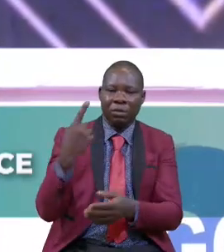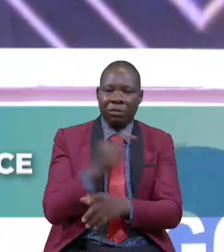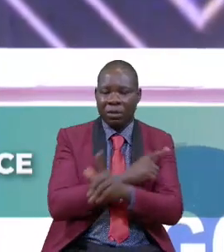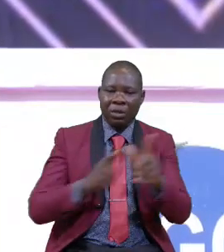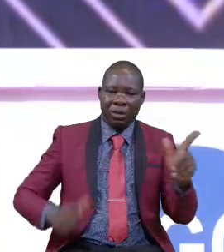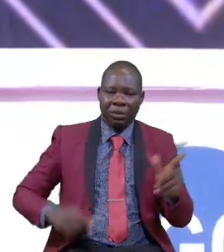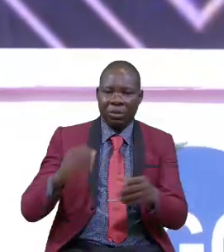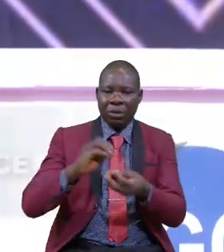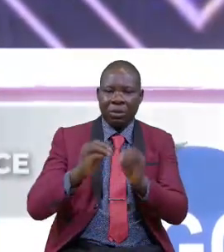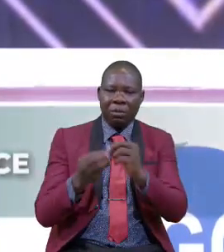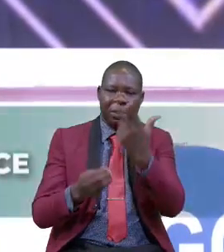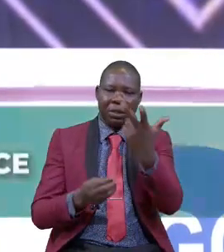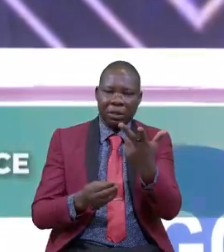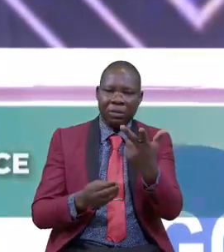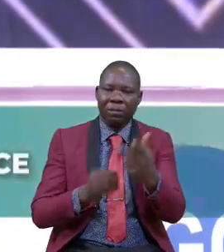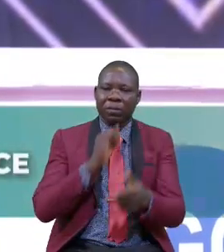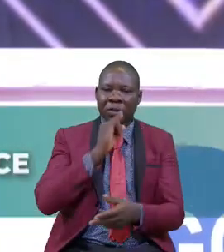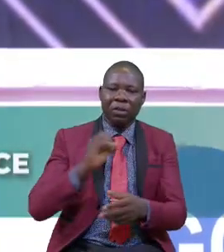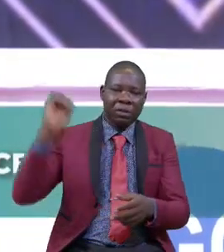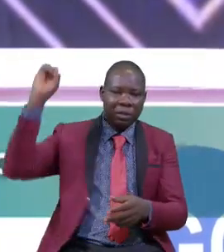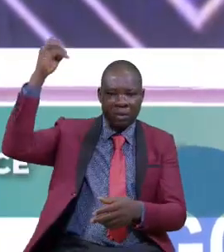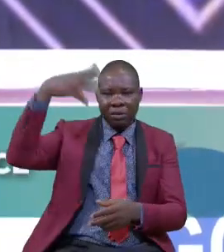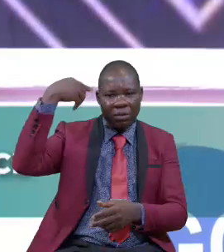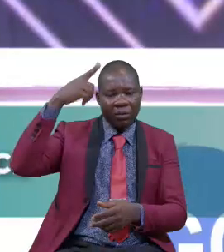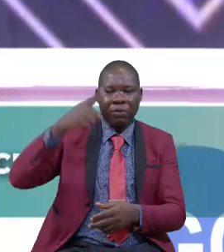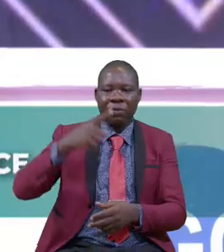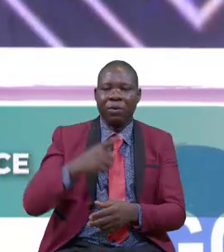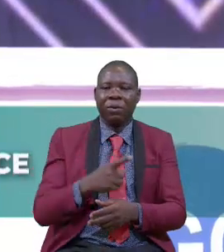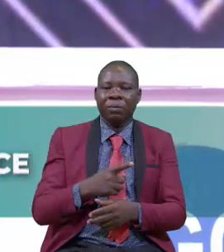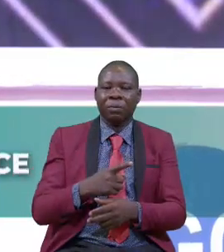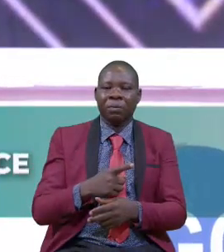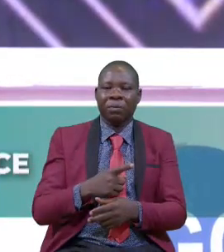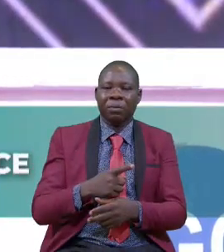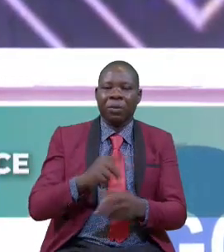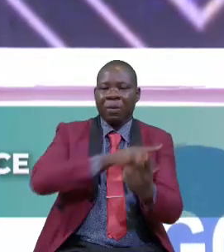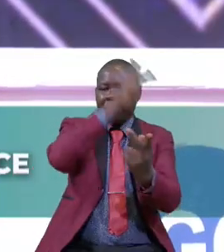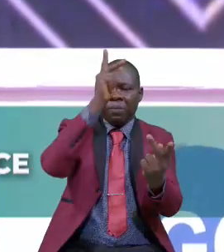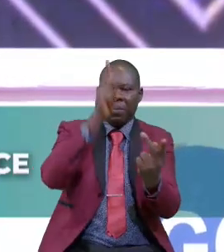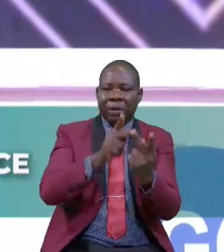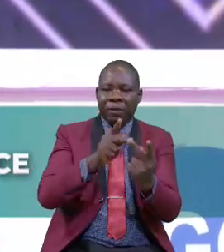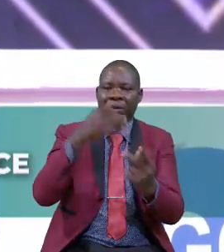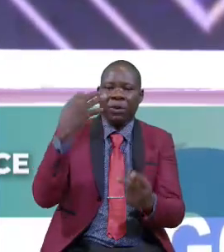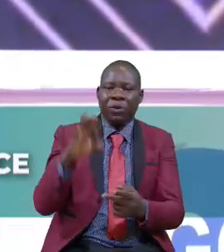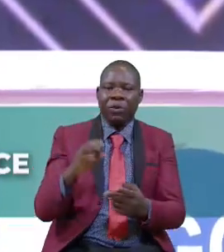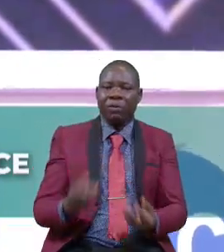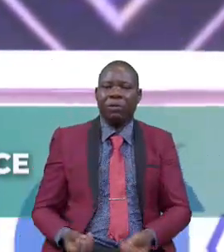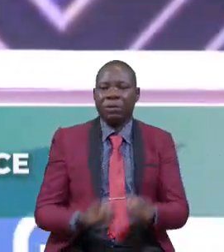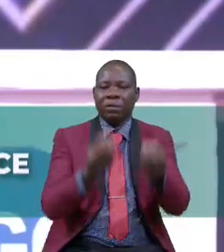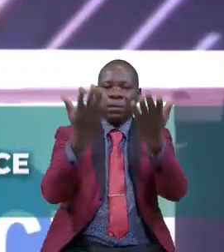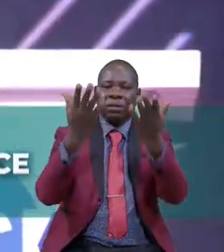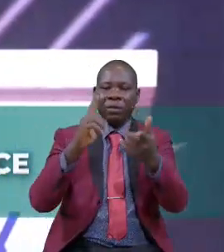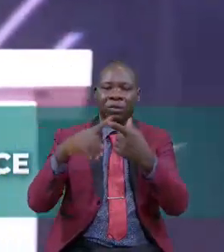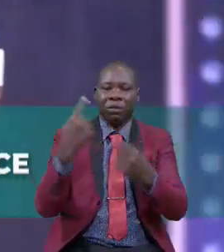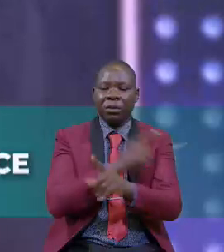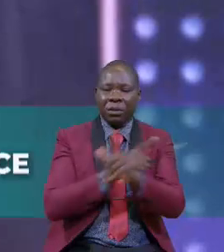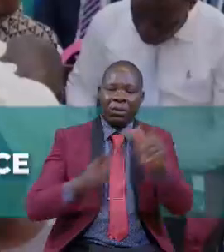for flawlessness of sacrifice unto the Lord. Today is